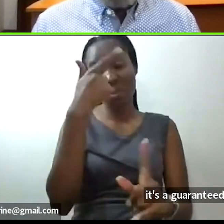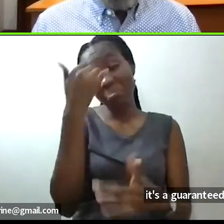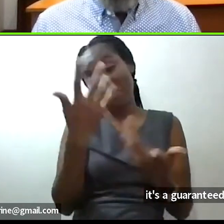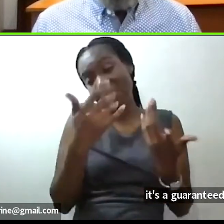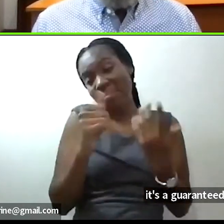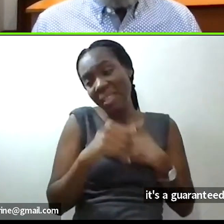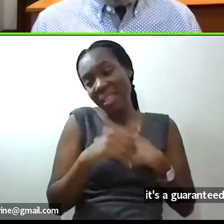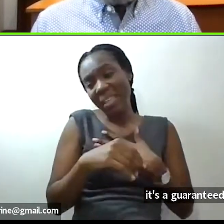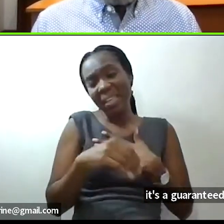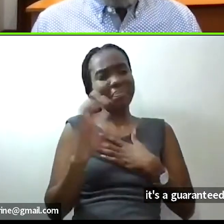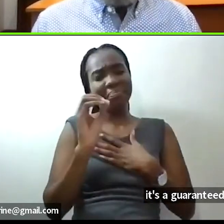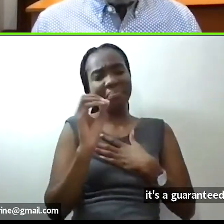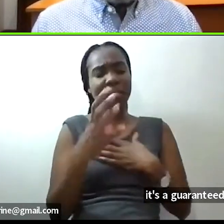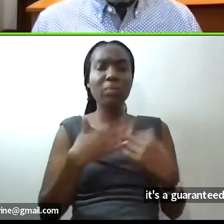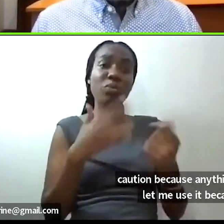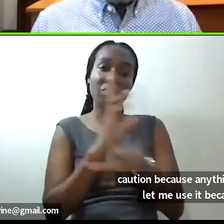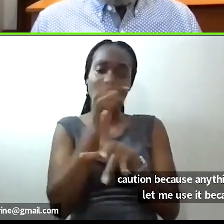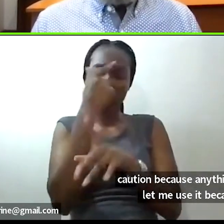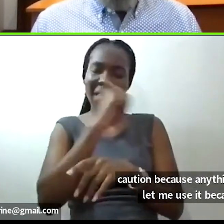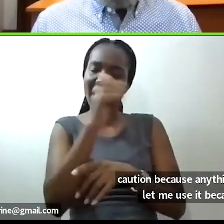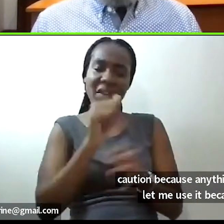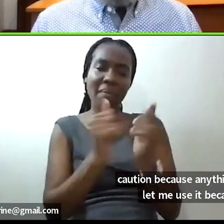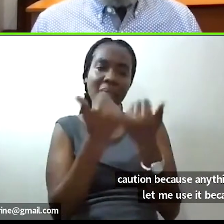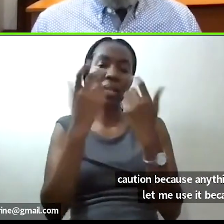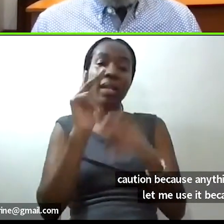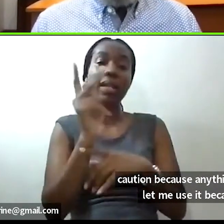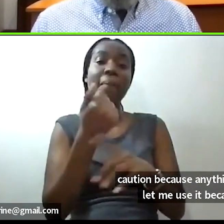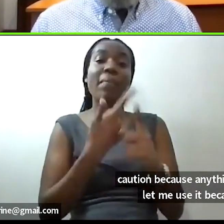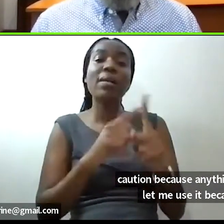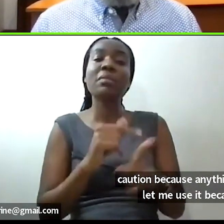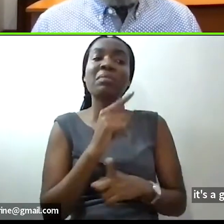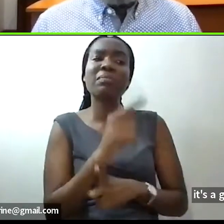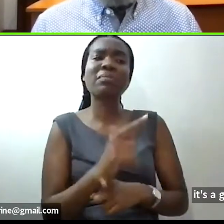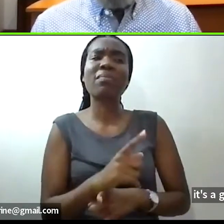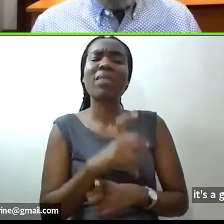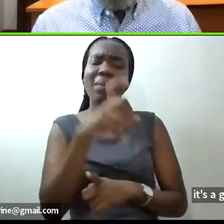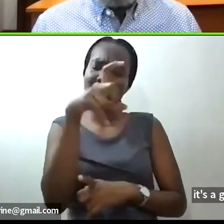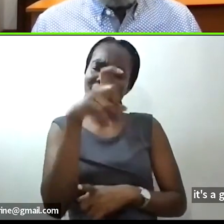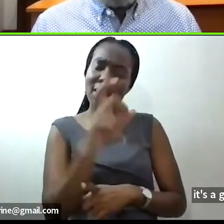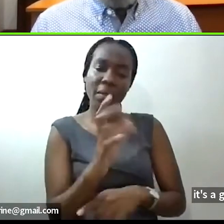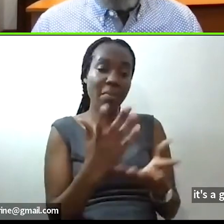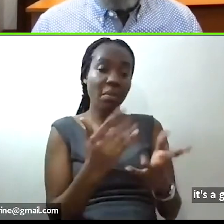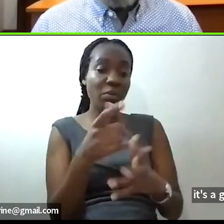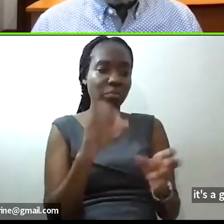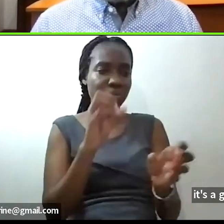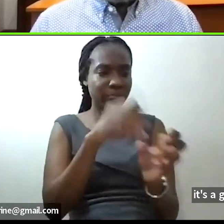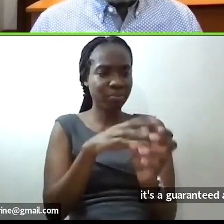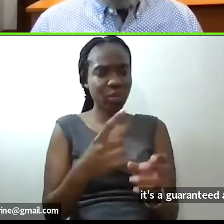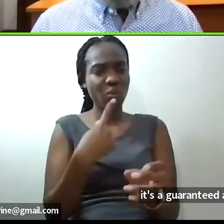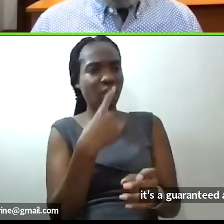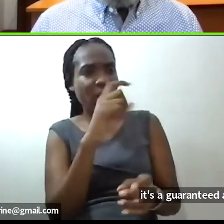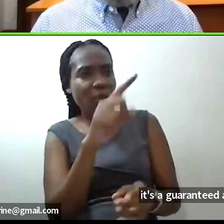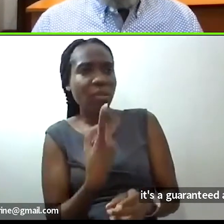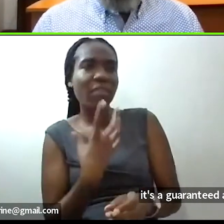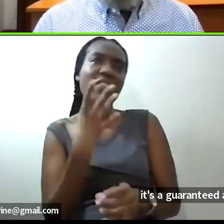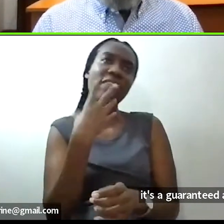never happened in Kenya. It's a guaranteed amount. Let's say if you put 100,000, 500,000, 1 million